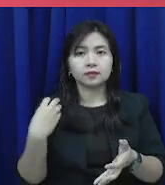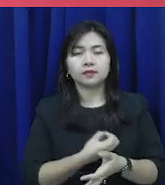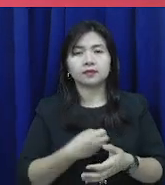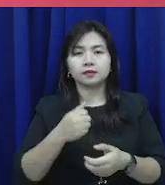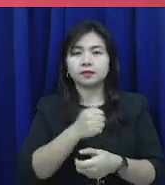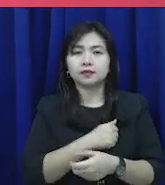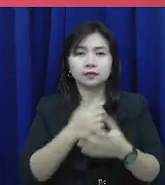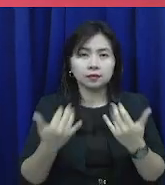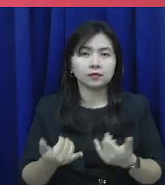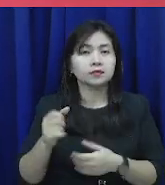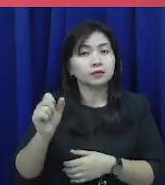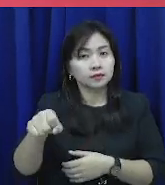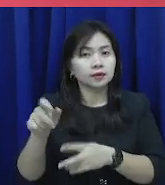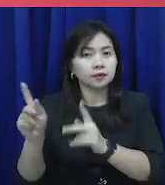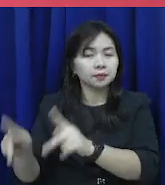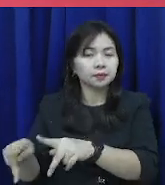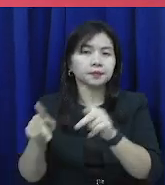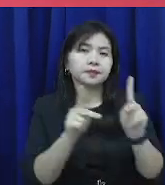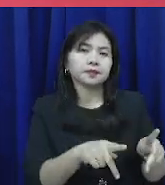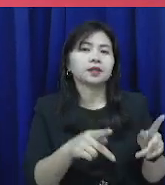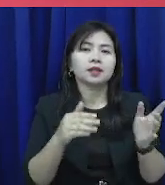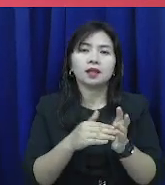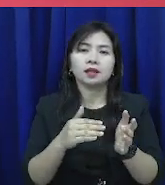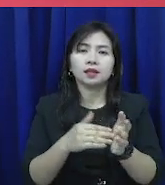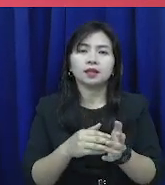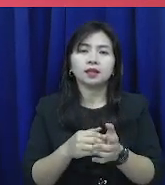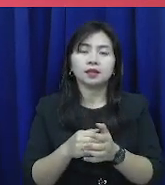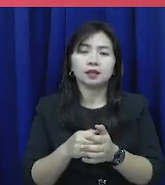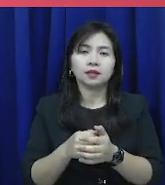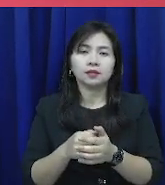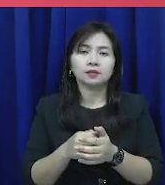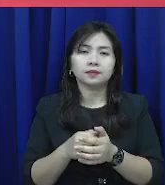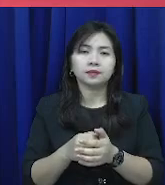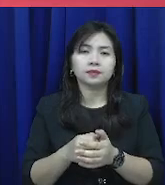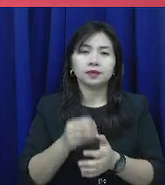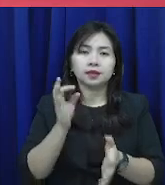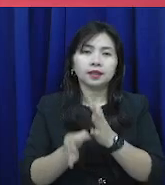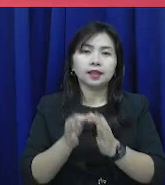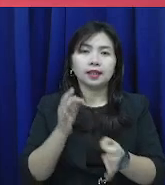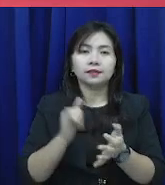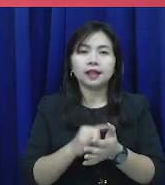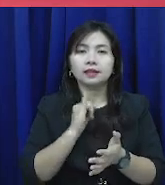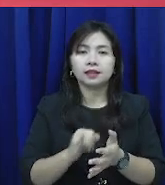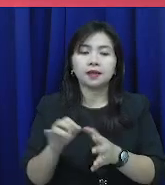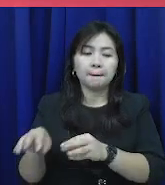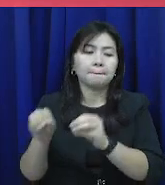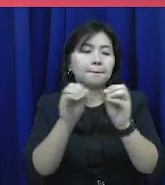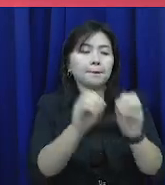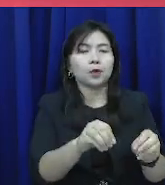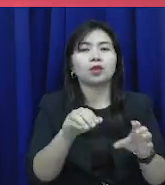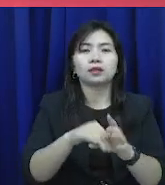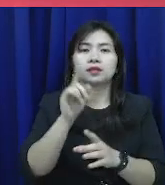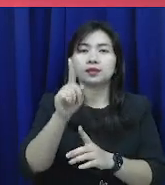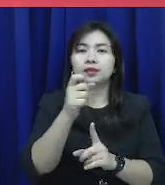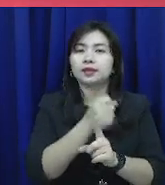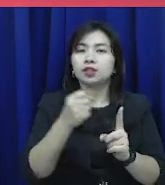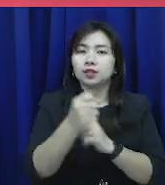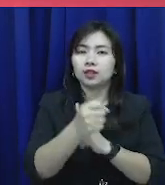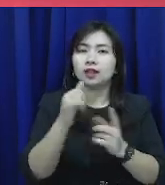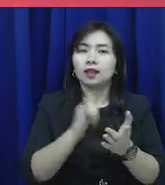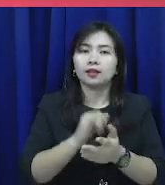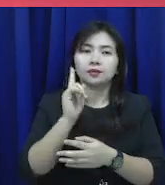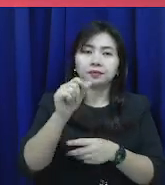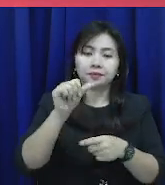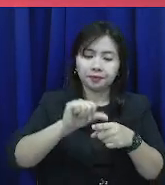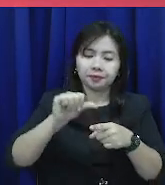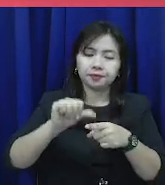Talaga namang mapupunta into into a situation na yung seed is really